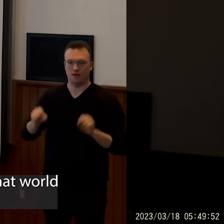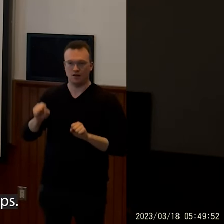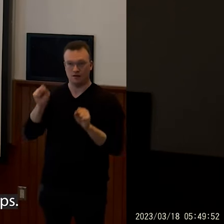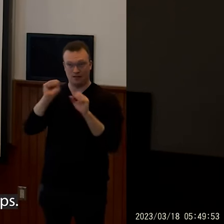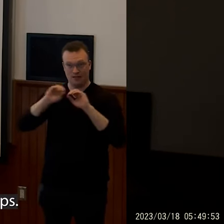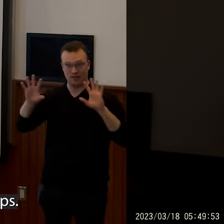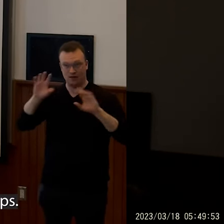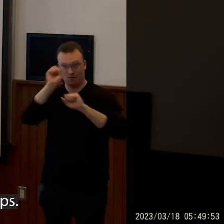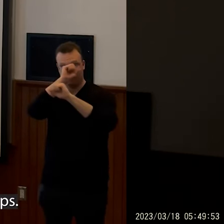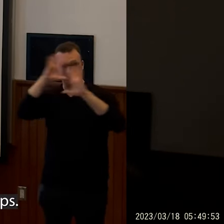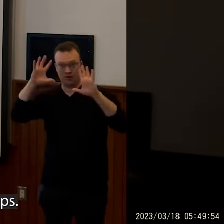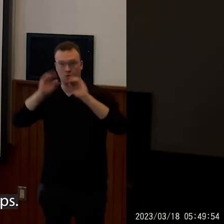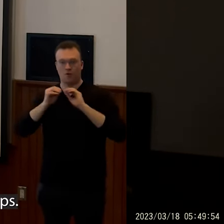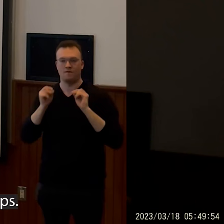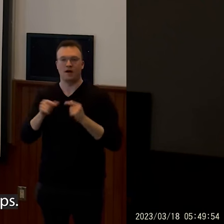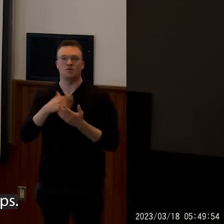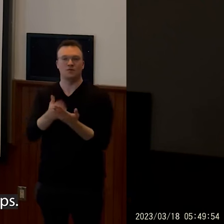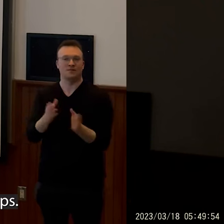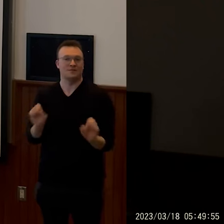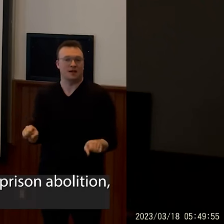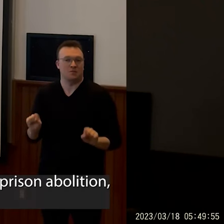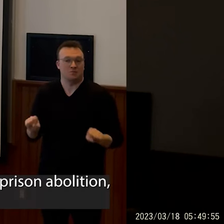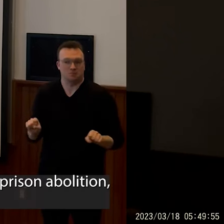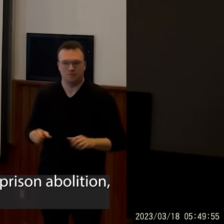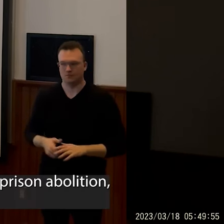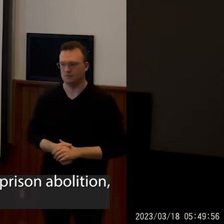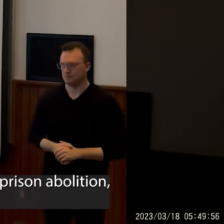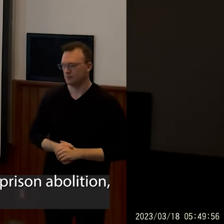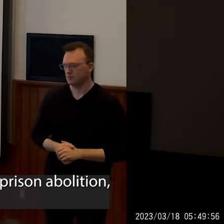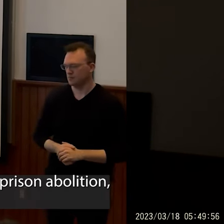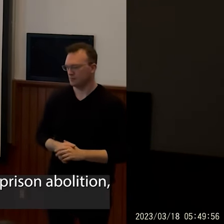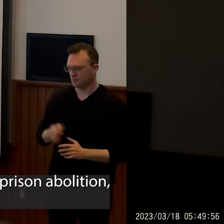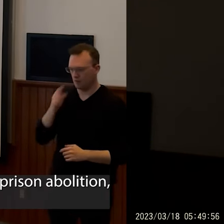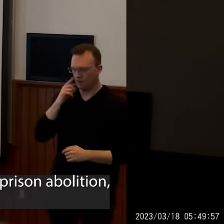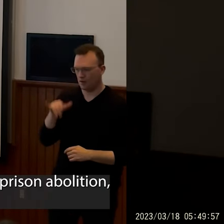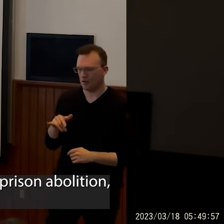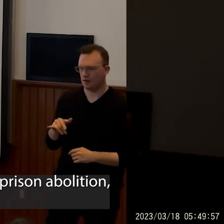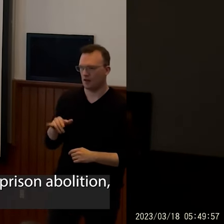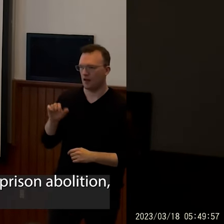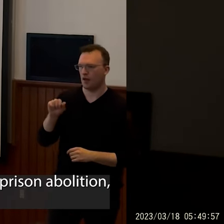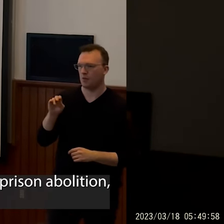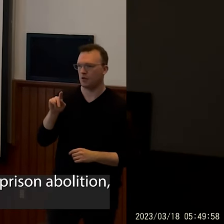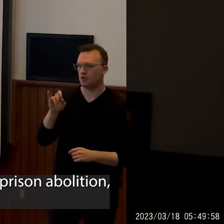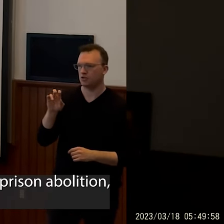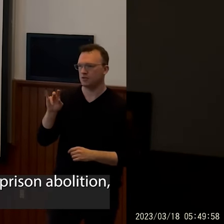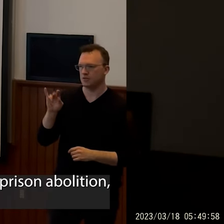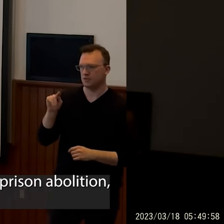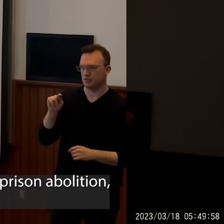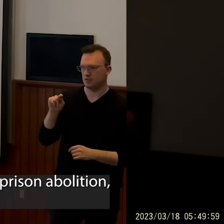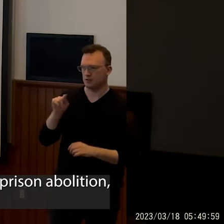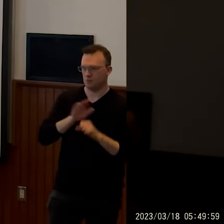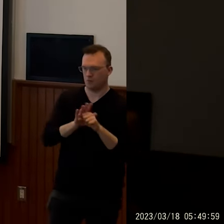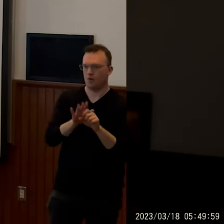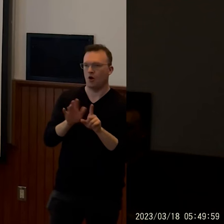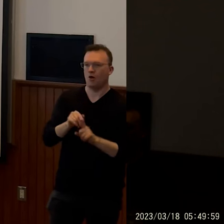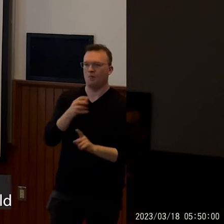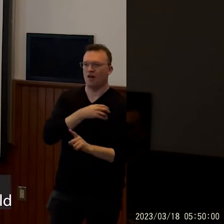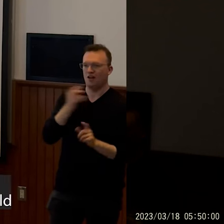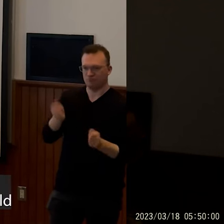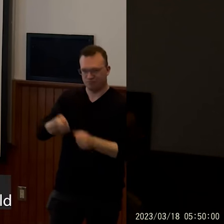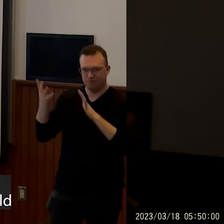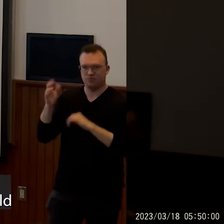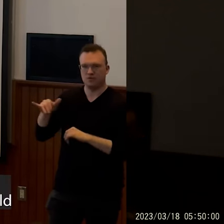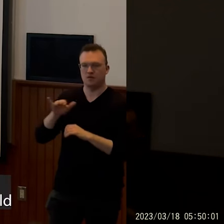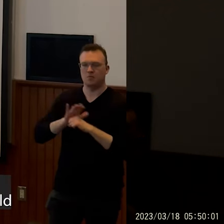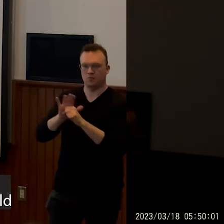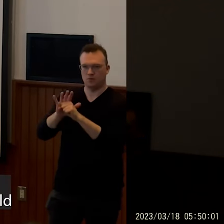then the faster we can get there, perhaps. So I think that abolitionist movement, prison abolition and police abolition, is a great example of